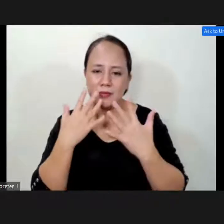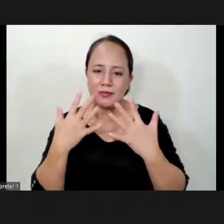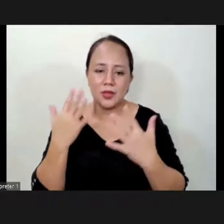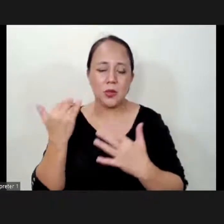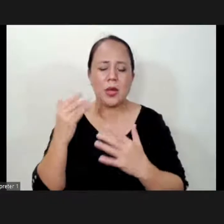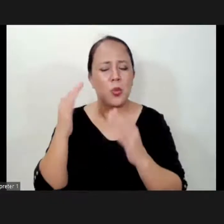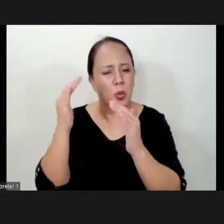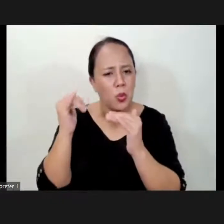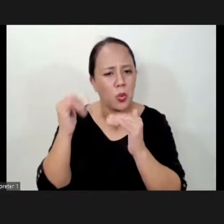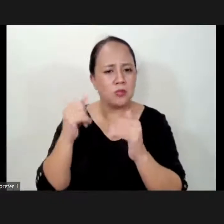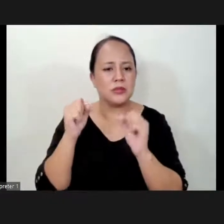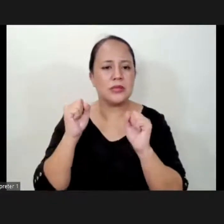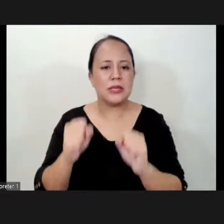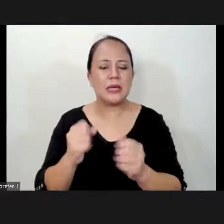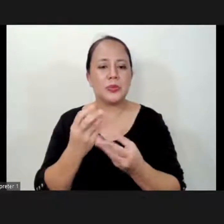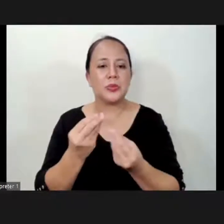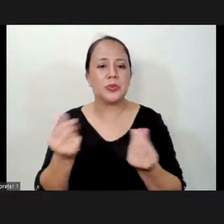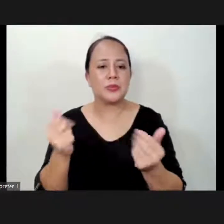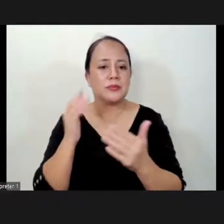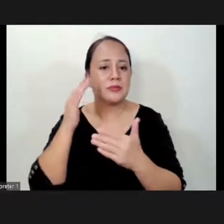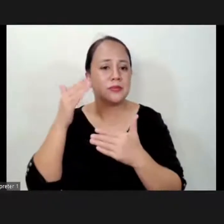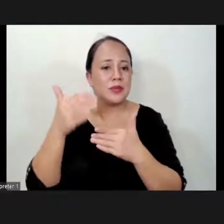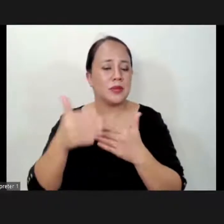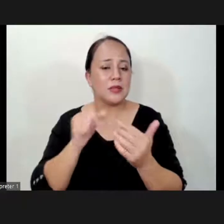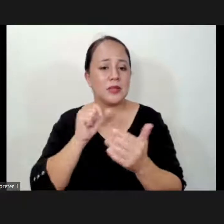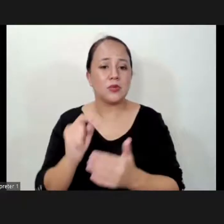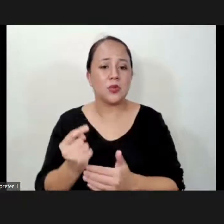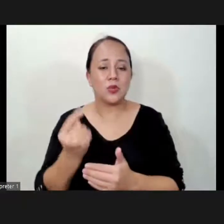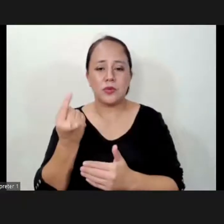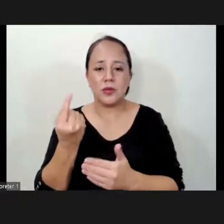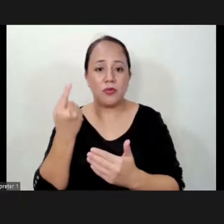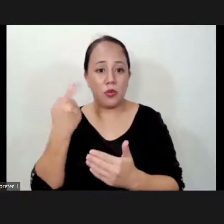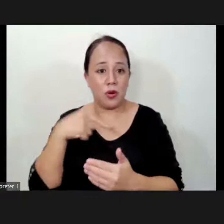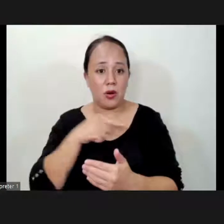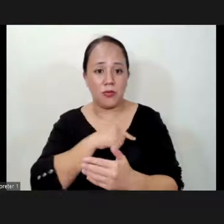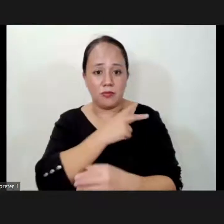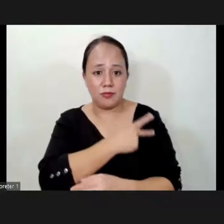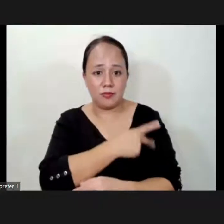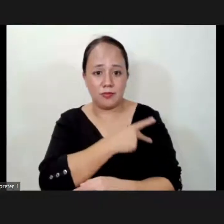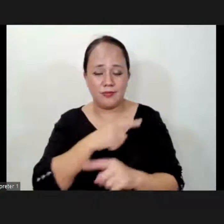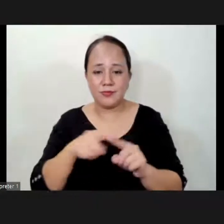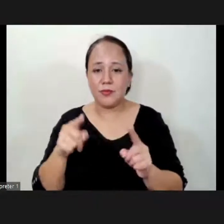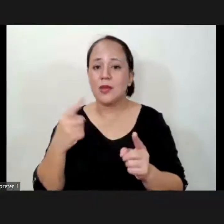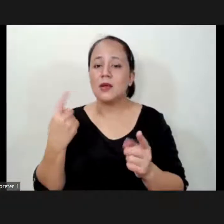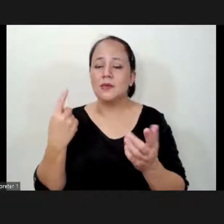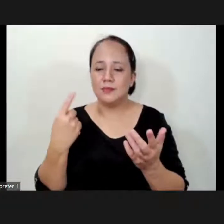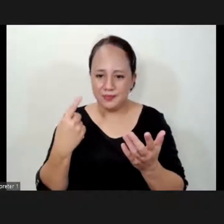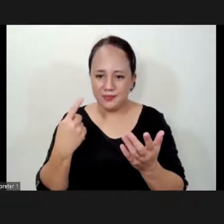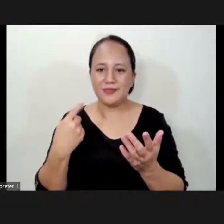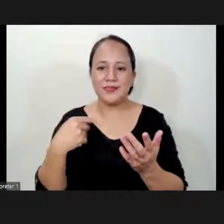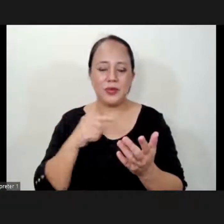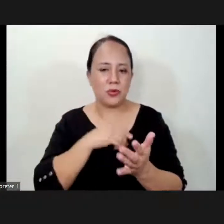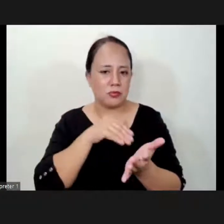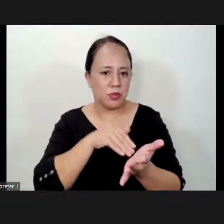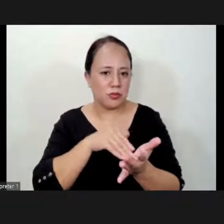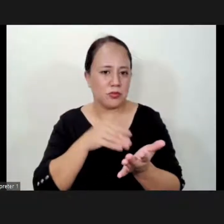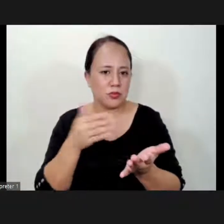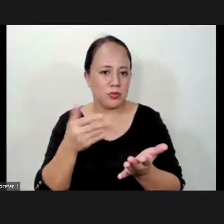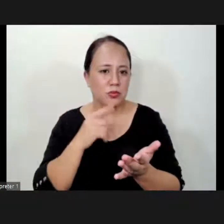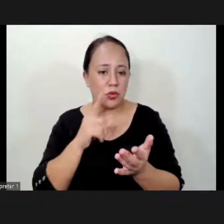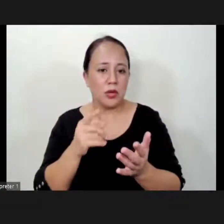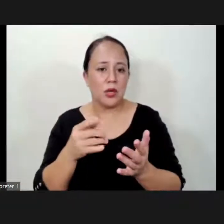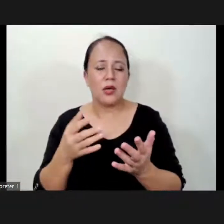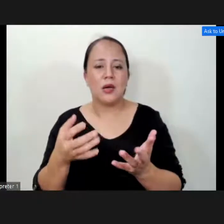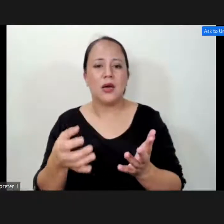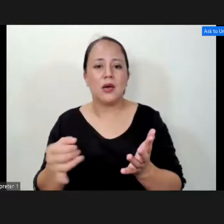hope this can be remedied in the near future, not only for our patients, but also for the doctors there who are